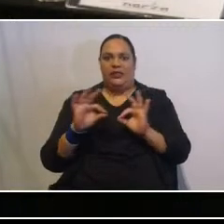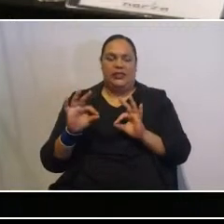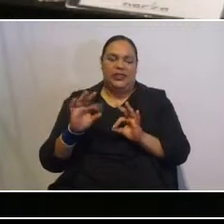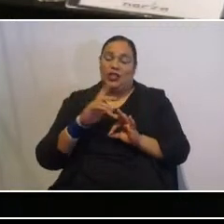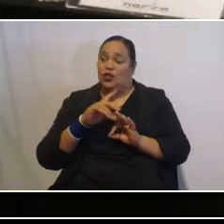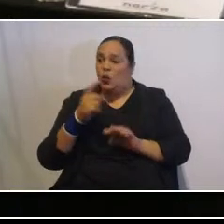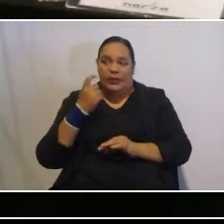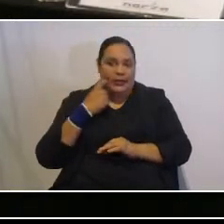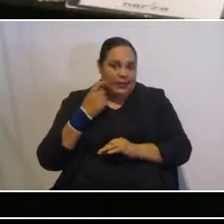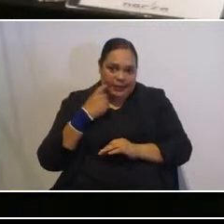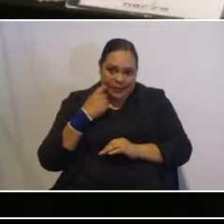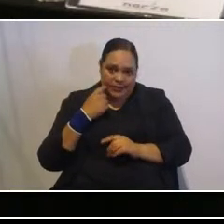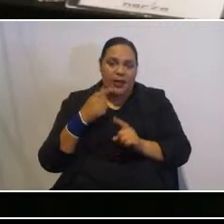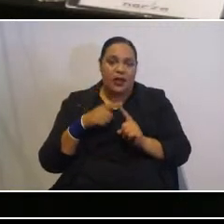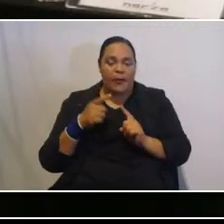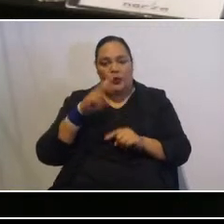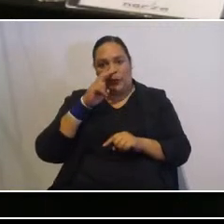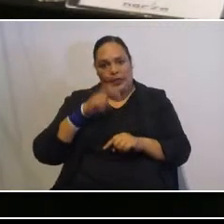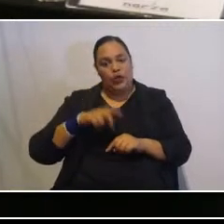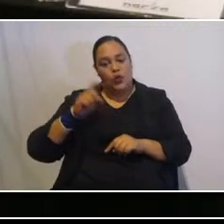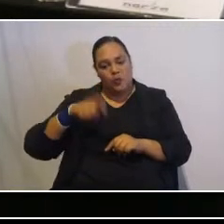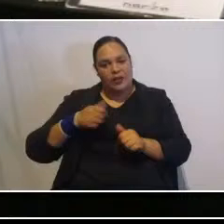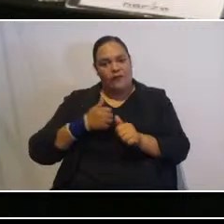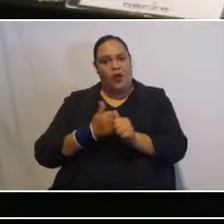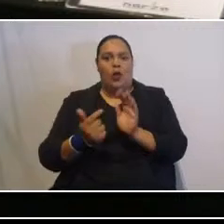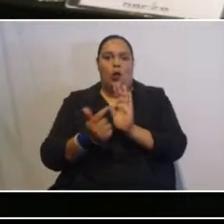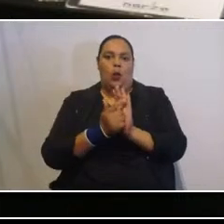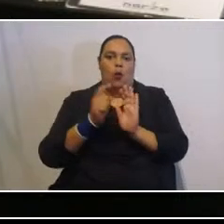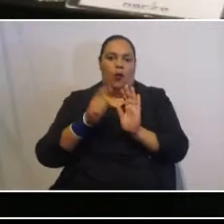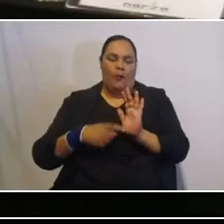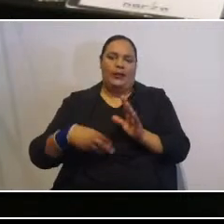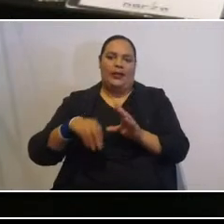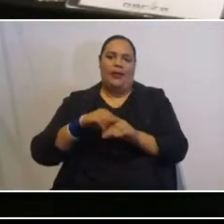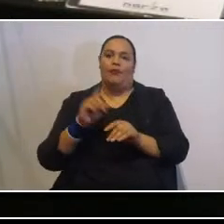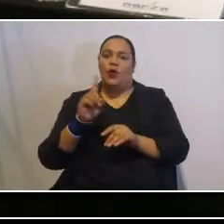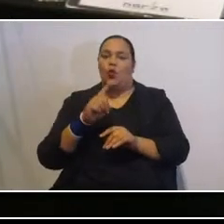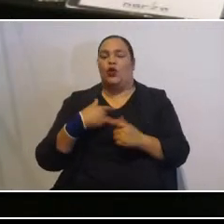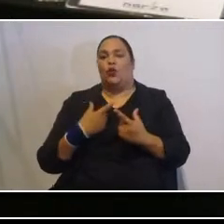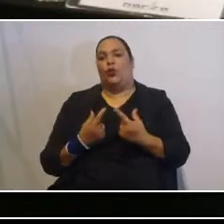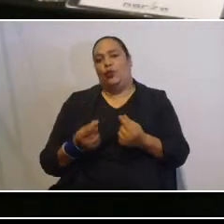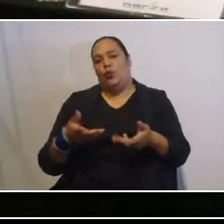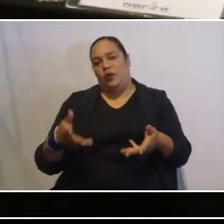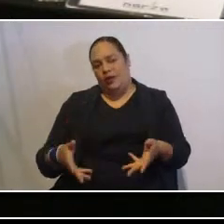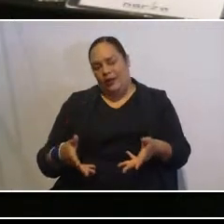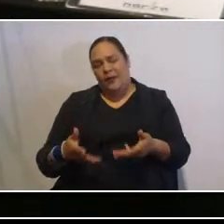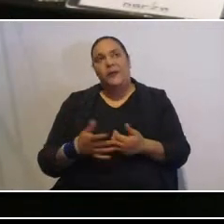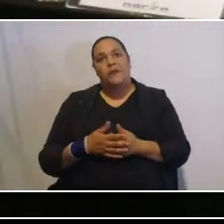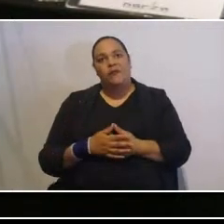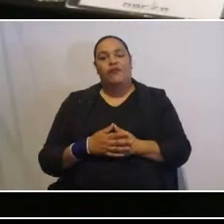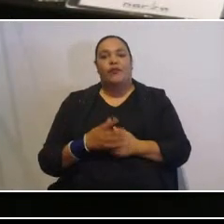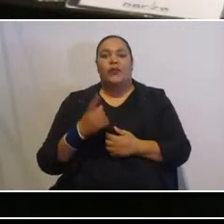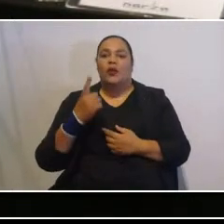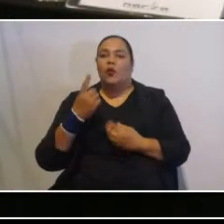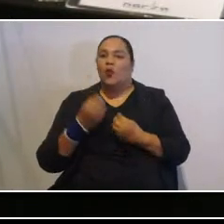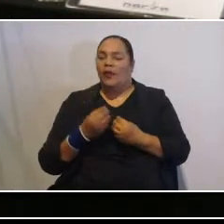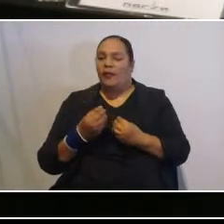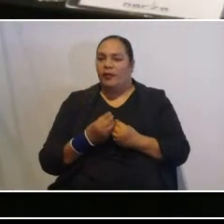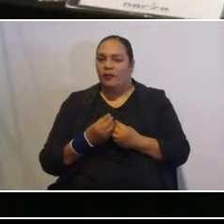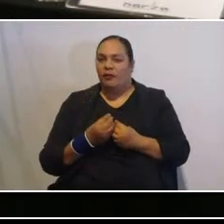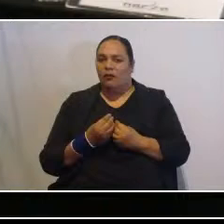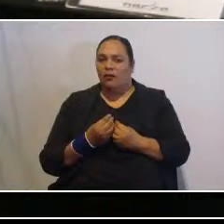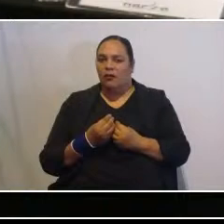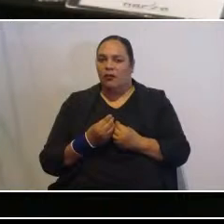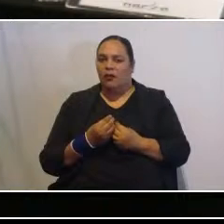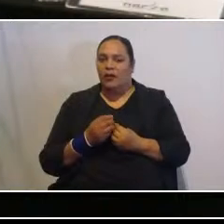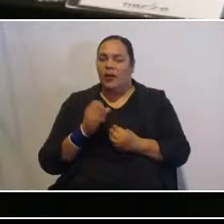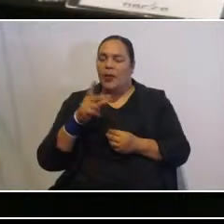not easy, but also we must follow the law in what we do. The one other thing that I have